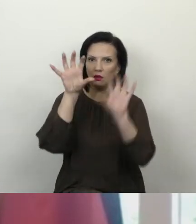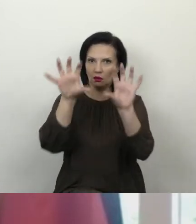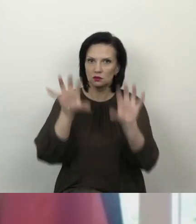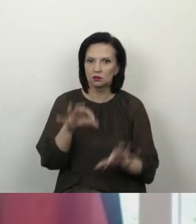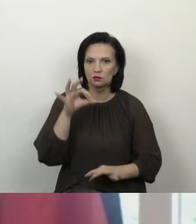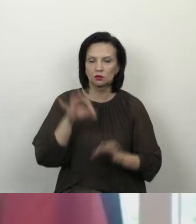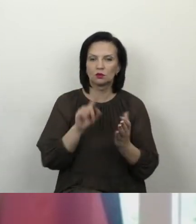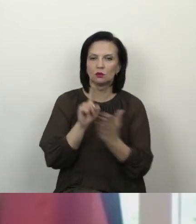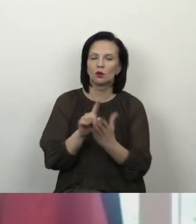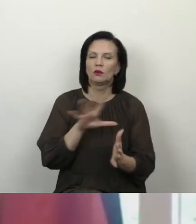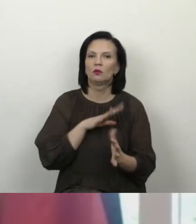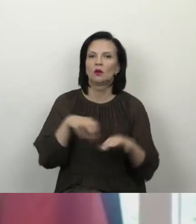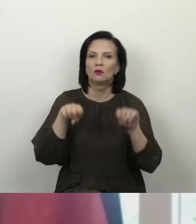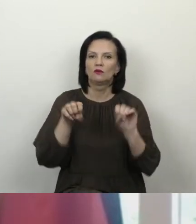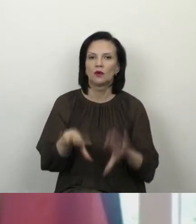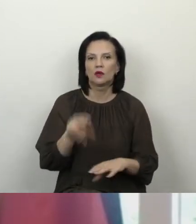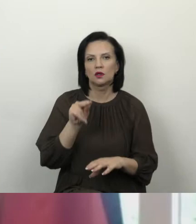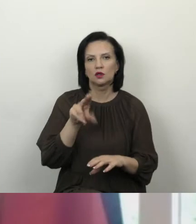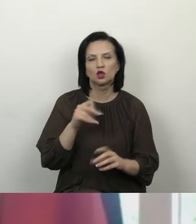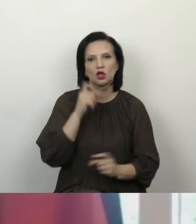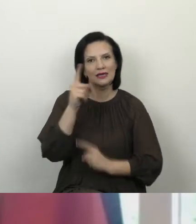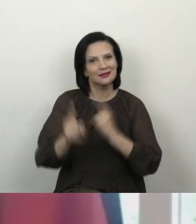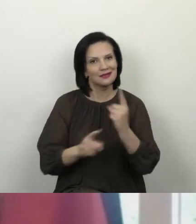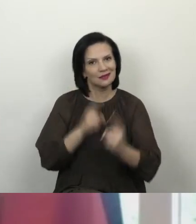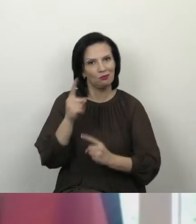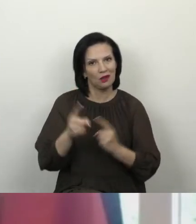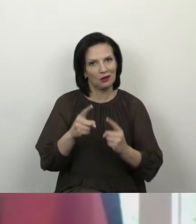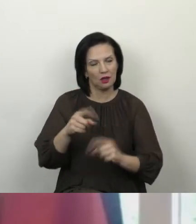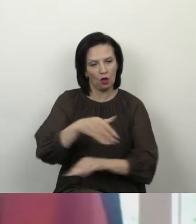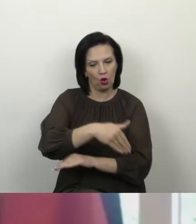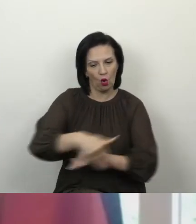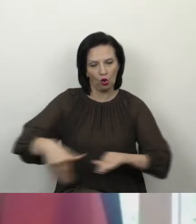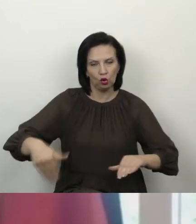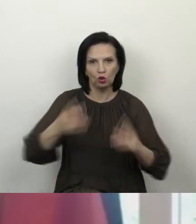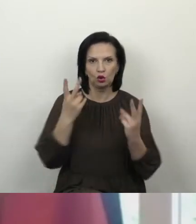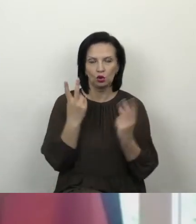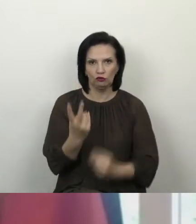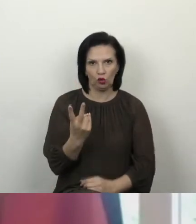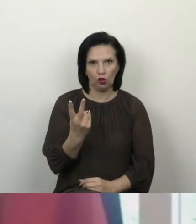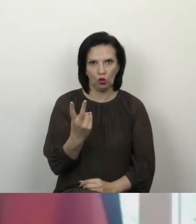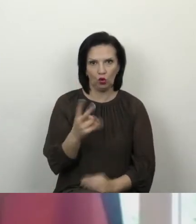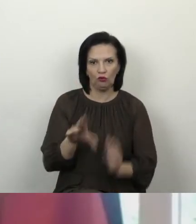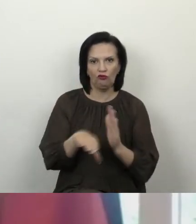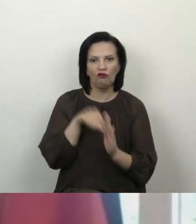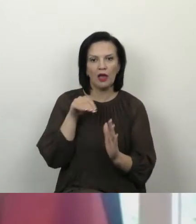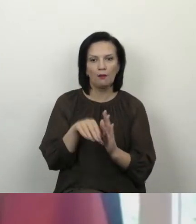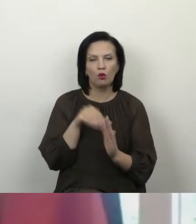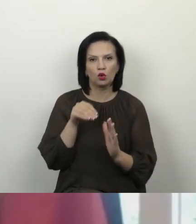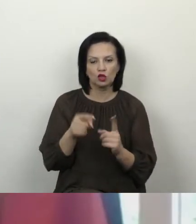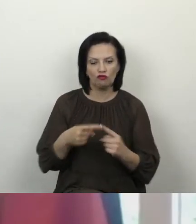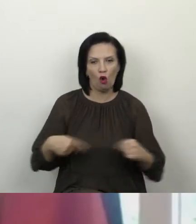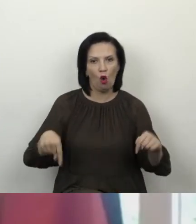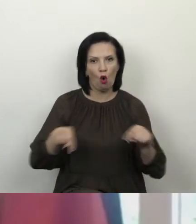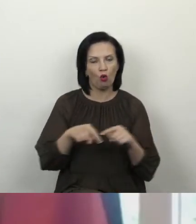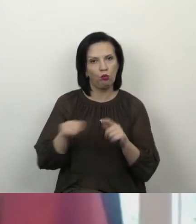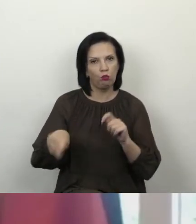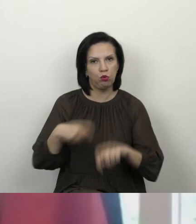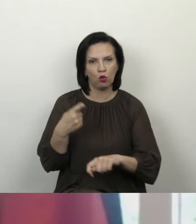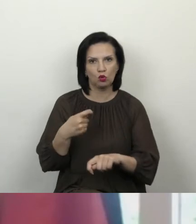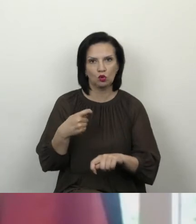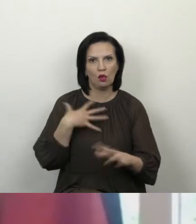51 constituencies by the legislator violated the principle of equal electoral